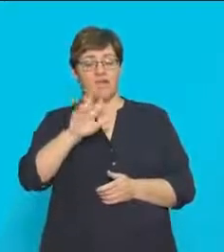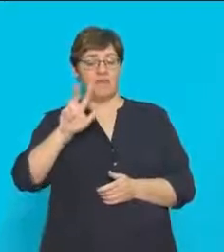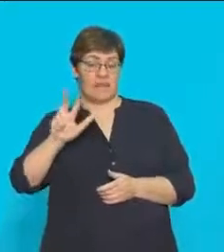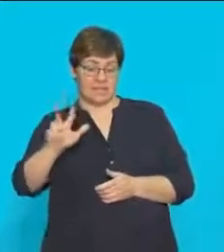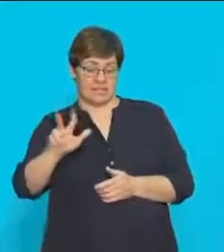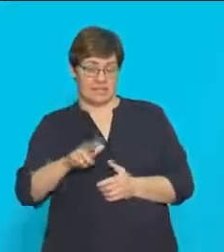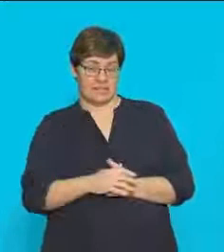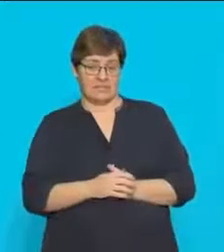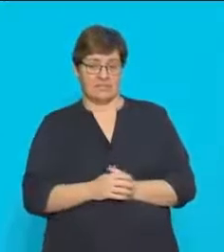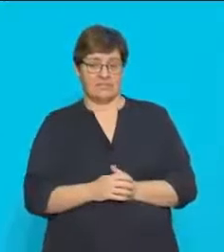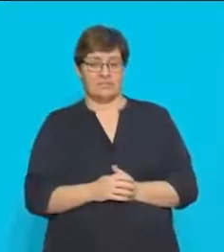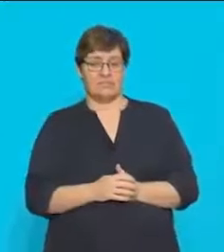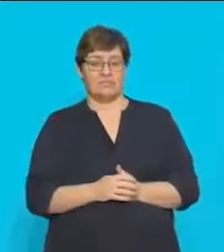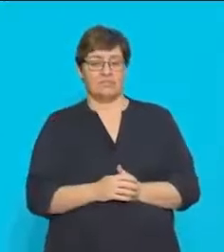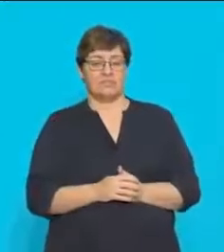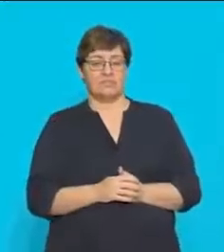23,58.